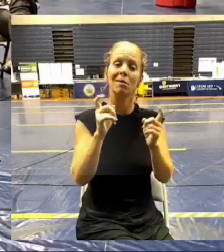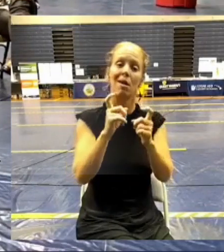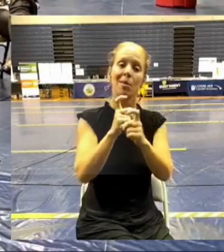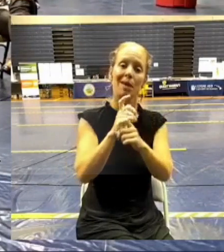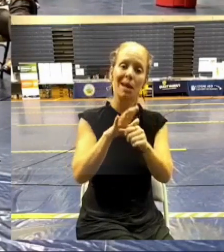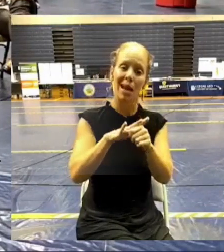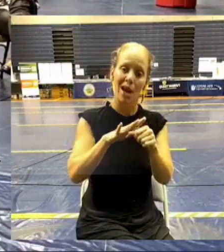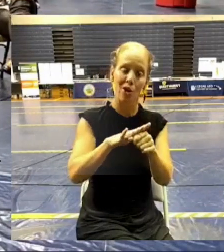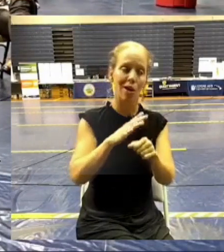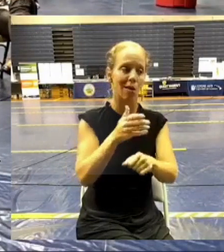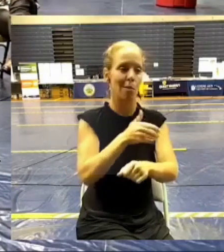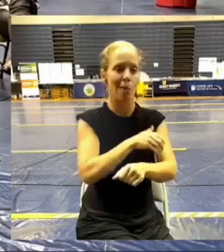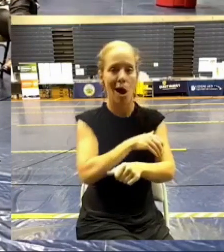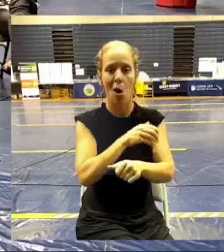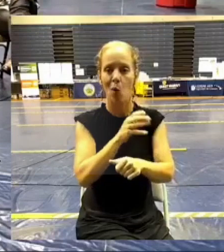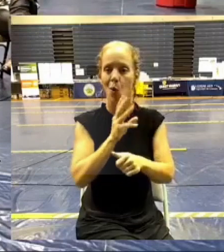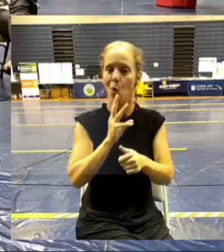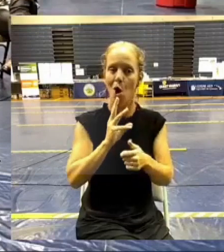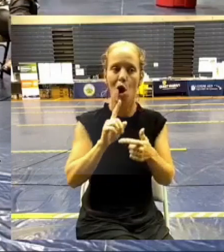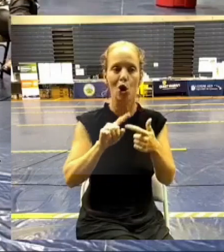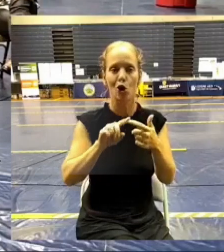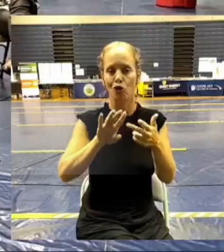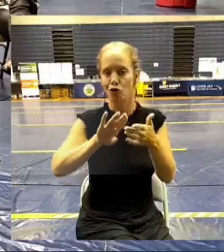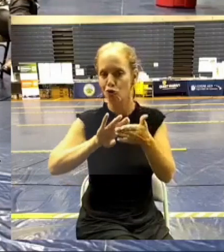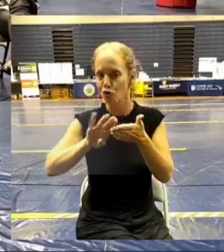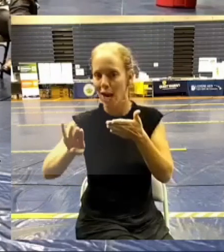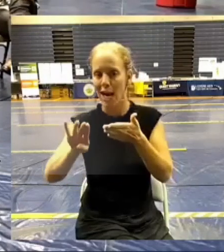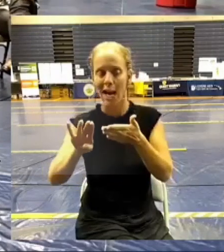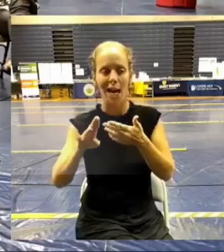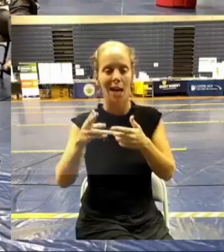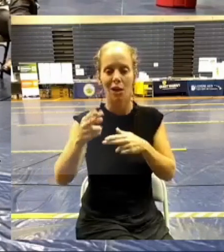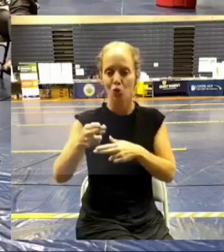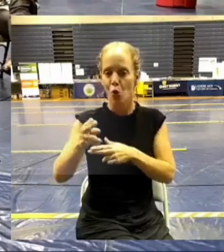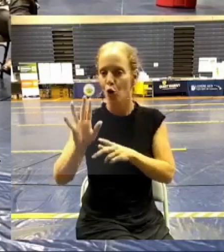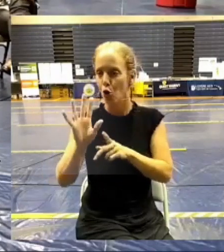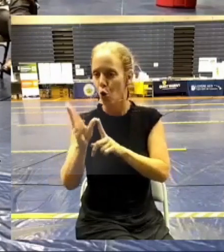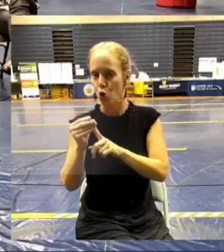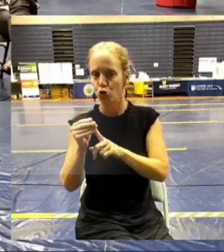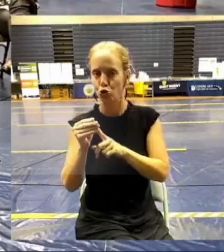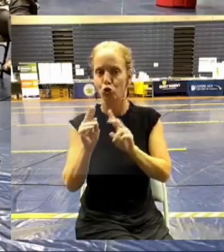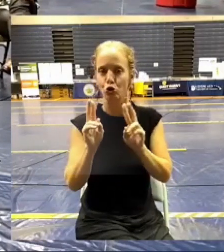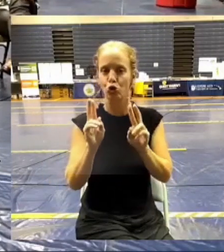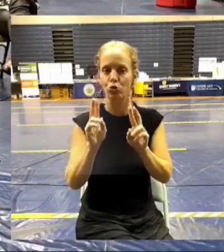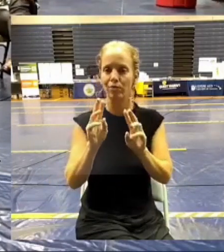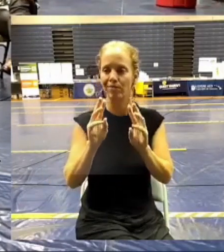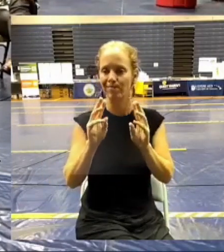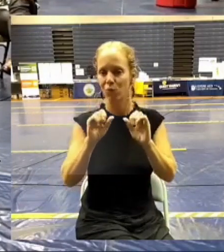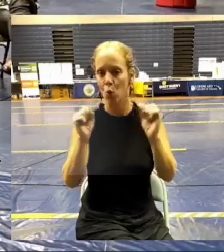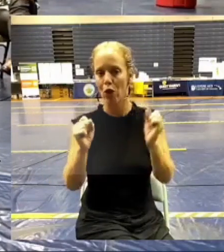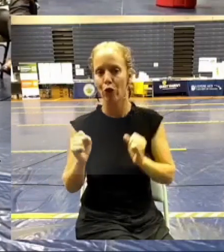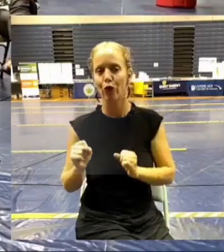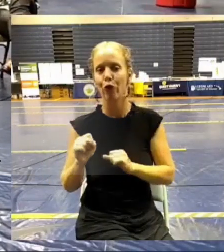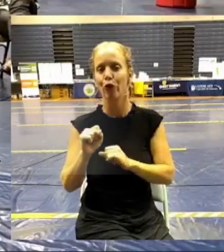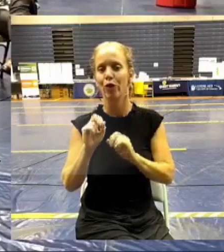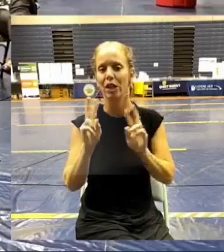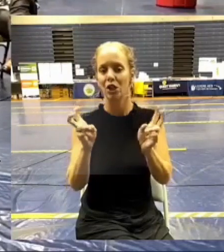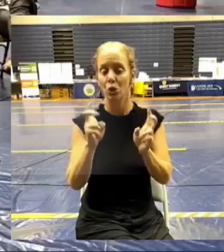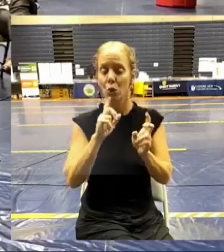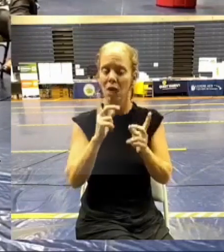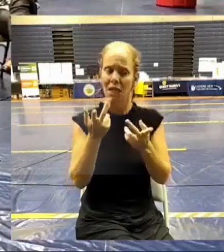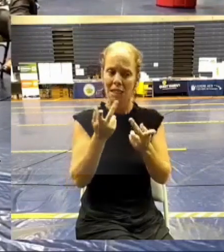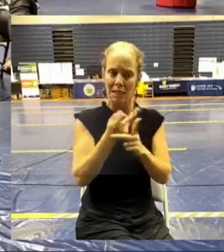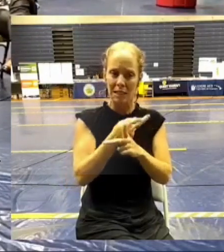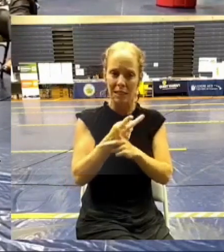build as far as water, sewer, power, grading of the land, historic environmental issues. We're currently working through a lot of those issues right